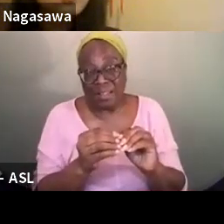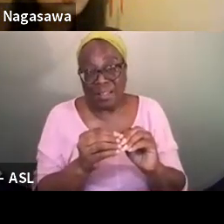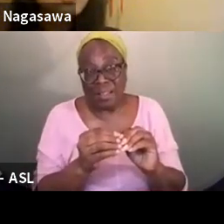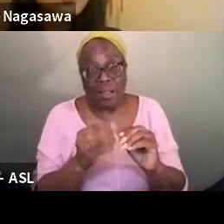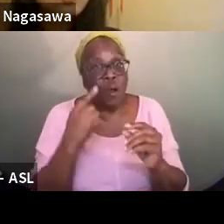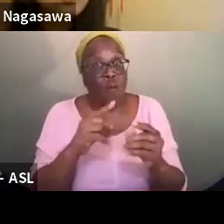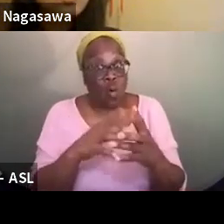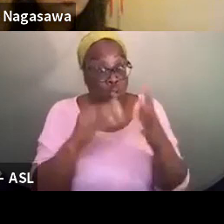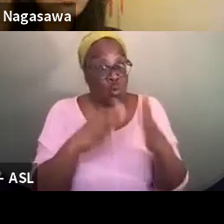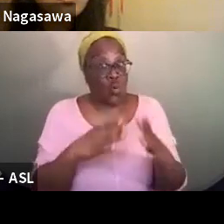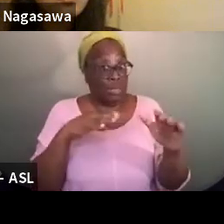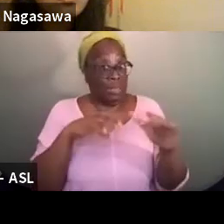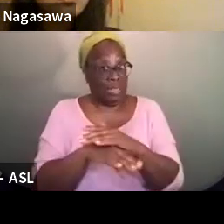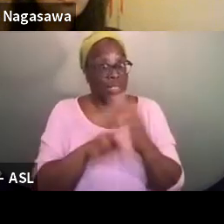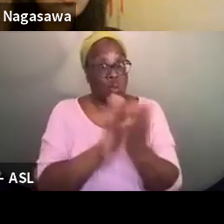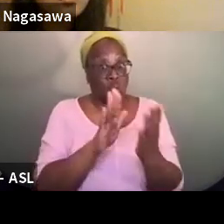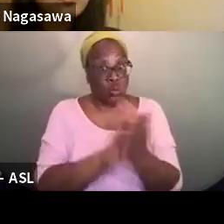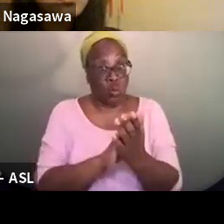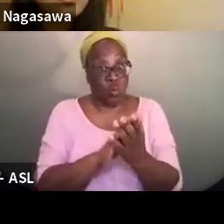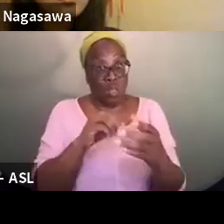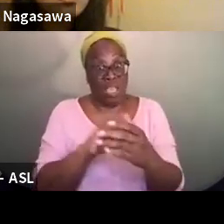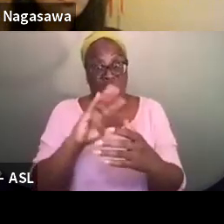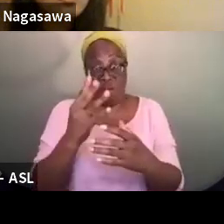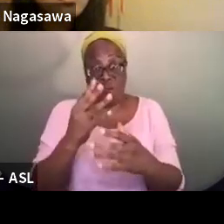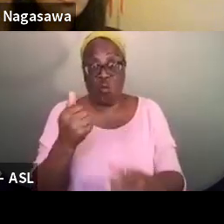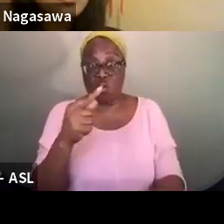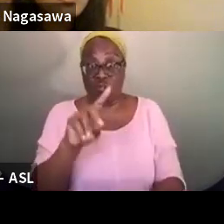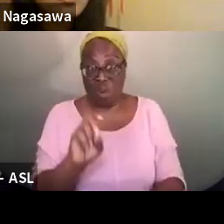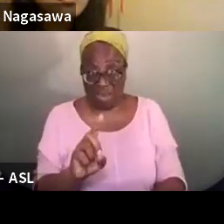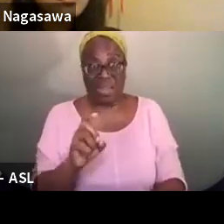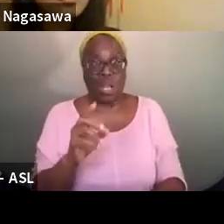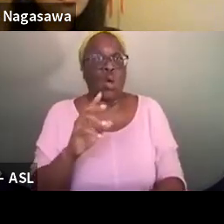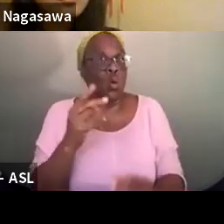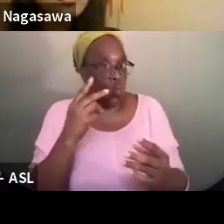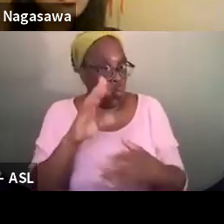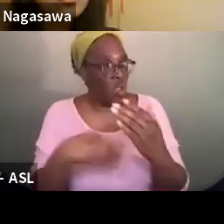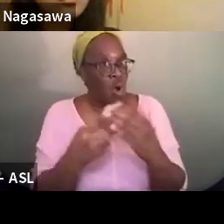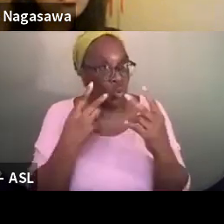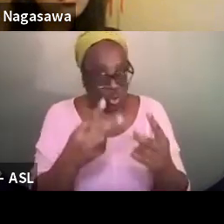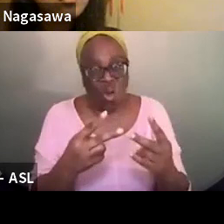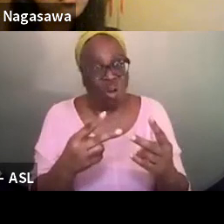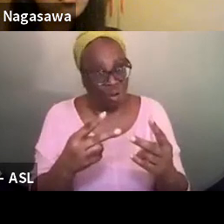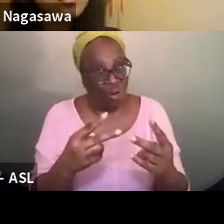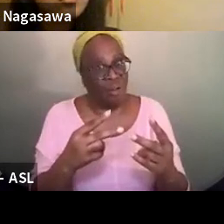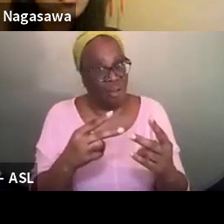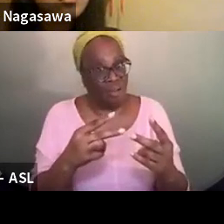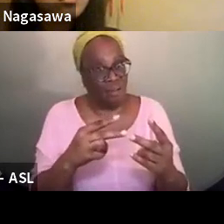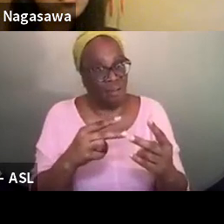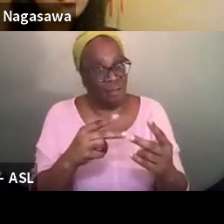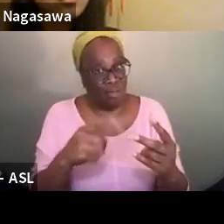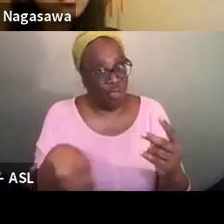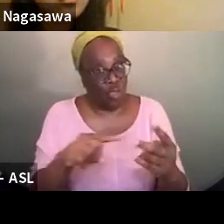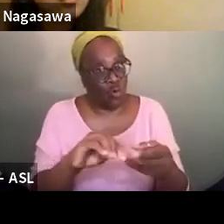entering this year who were in fourth grade when they took the MCAS. Mm-hmm. And those scores across the board